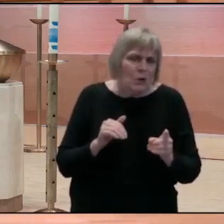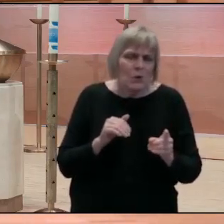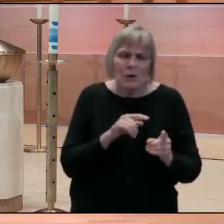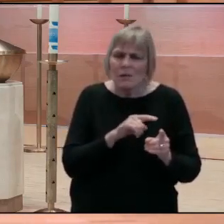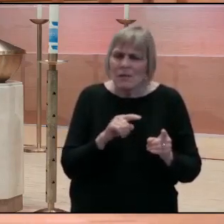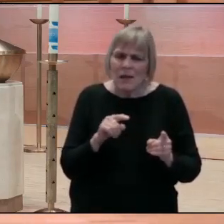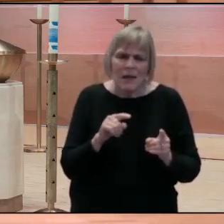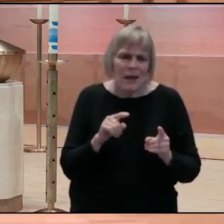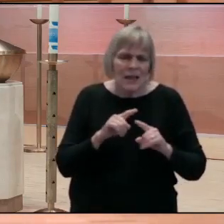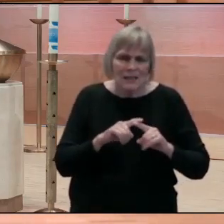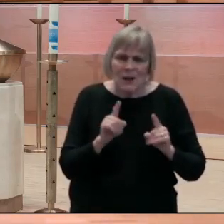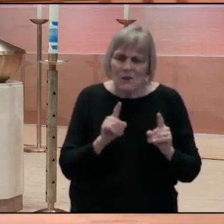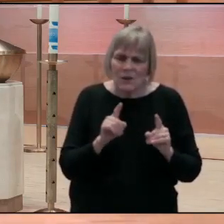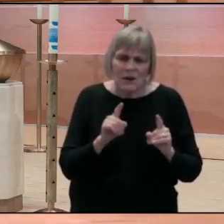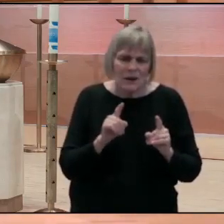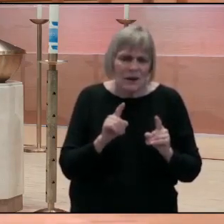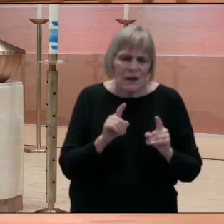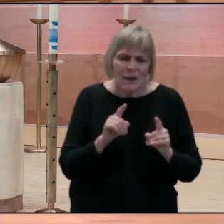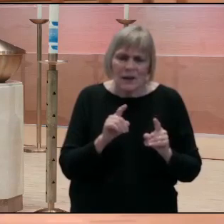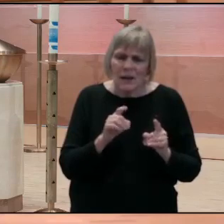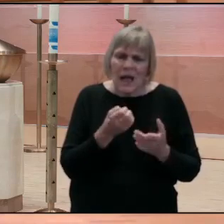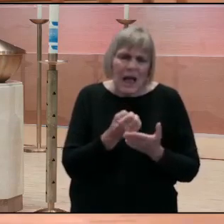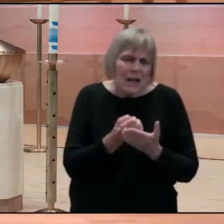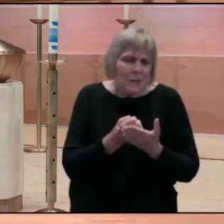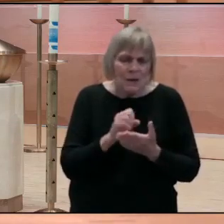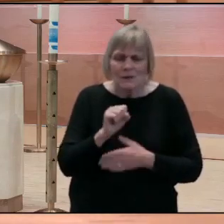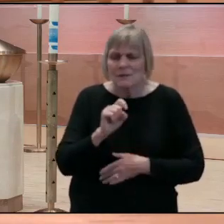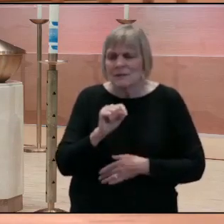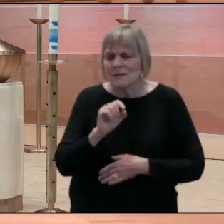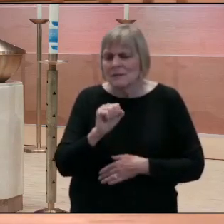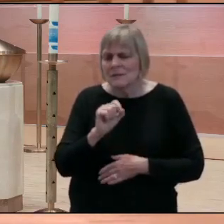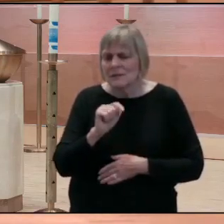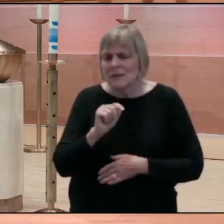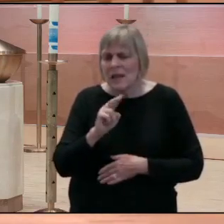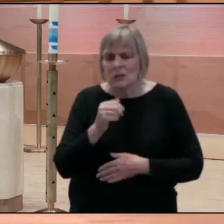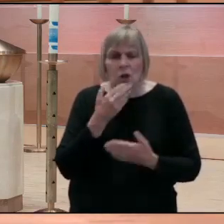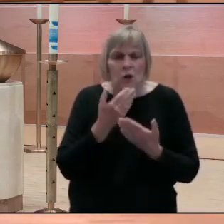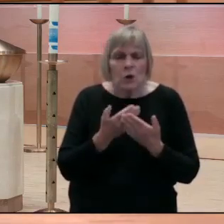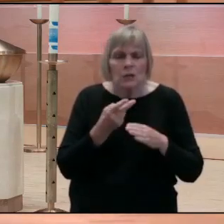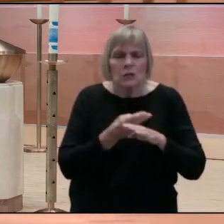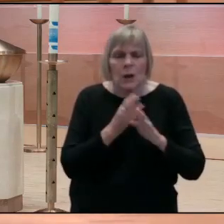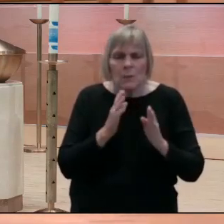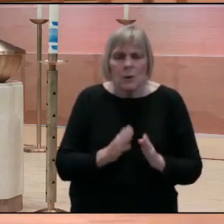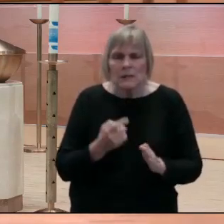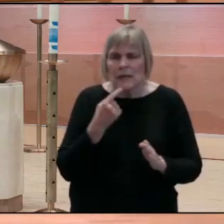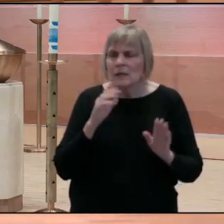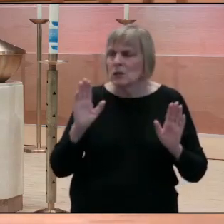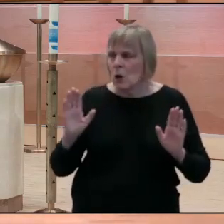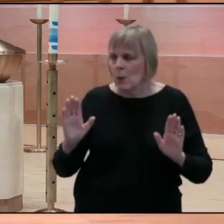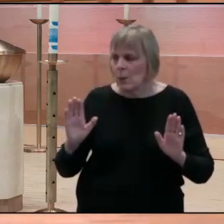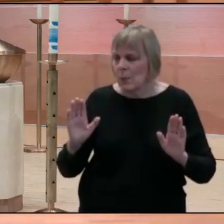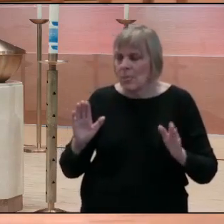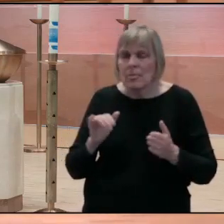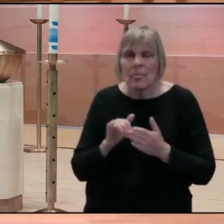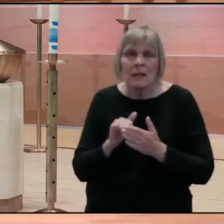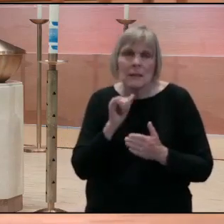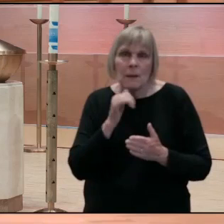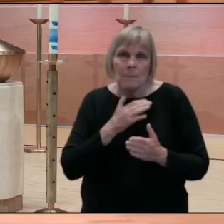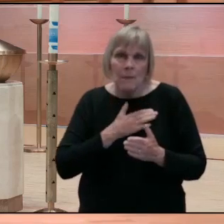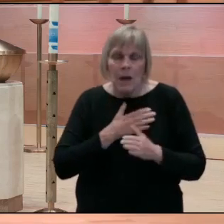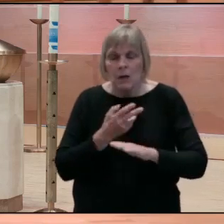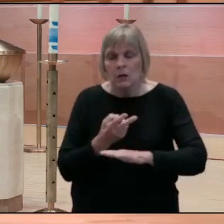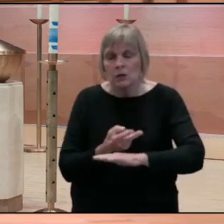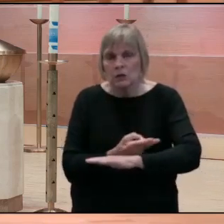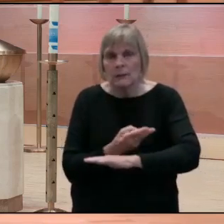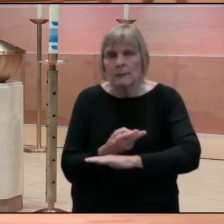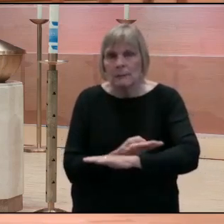they have a different economic status than you, they vote differently than you, the good shepherd steps in front and says, no, that is my sheep.